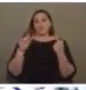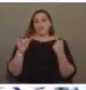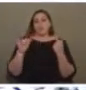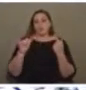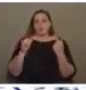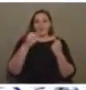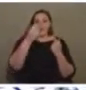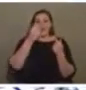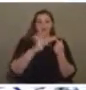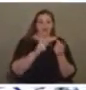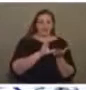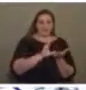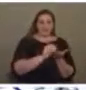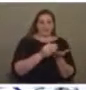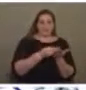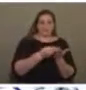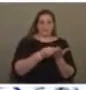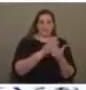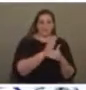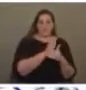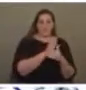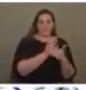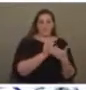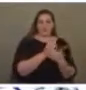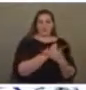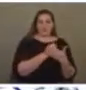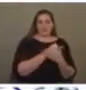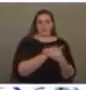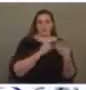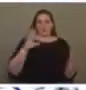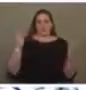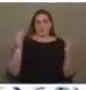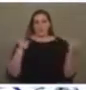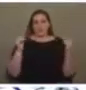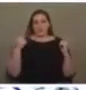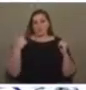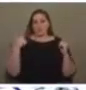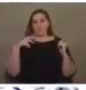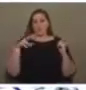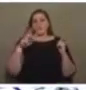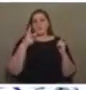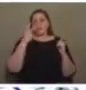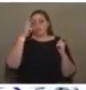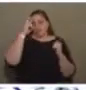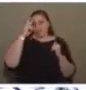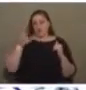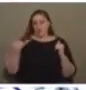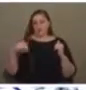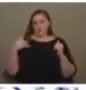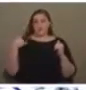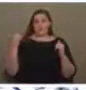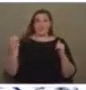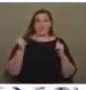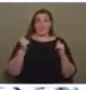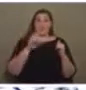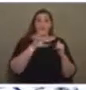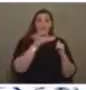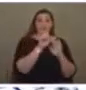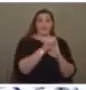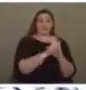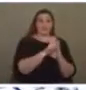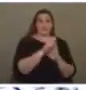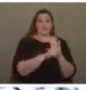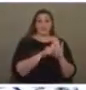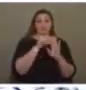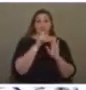stamps are half as generous relative to median wages as they are in Puerto Rico. Puerto Rico, unlike all of the 50 states, does not